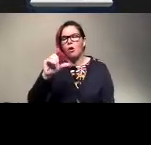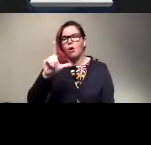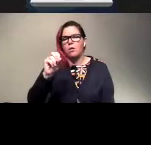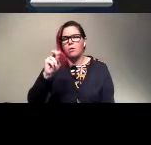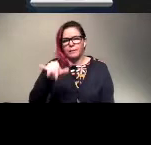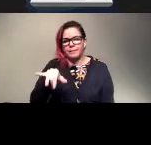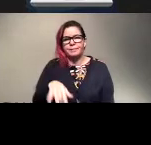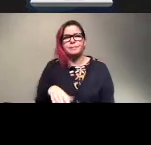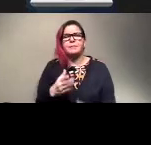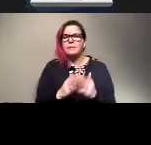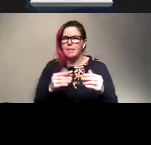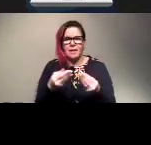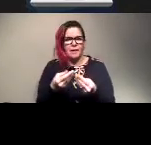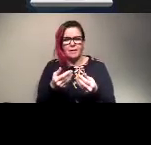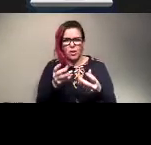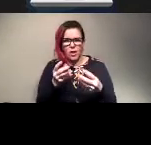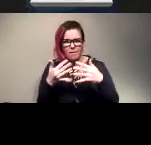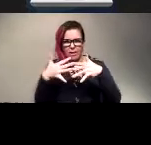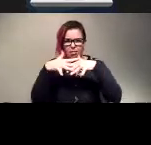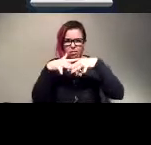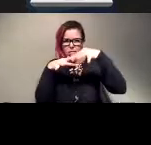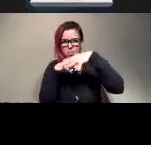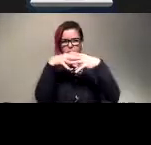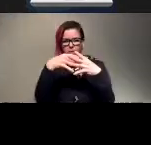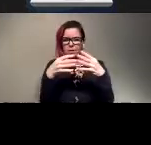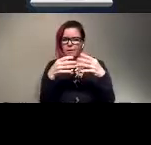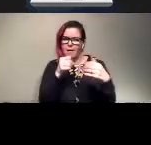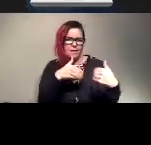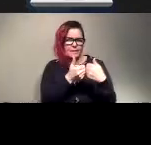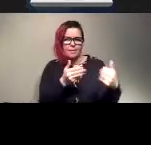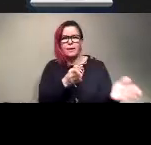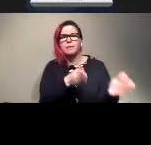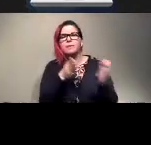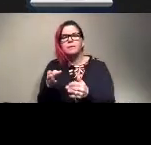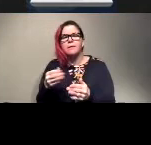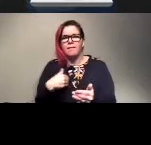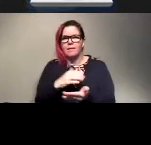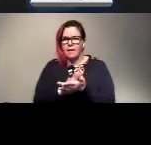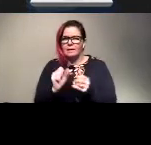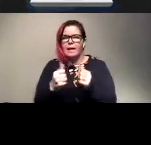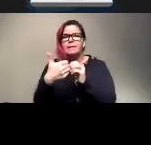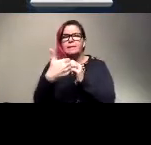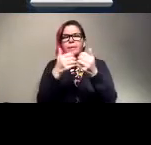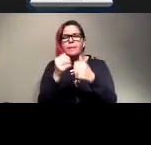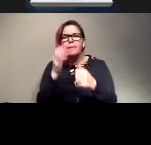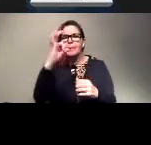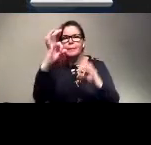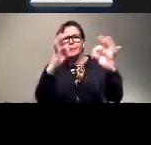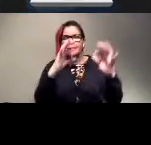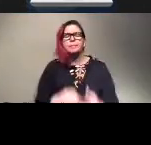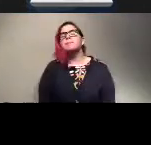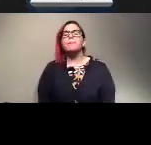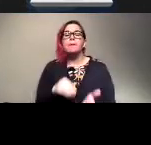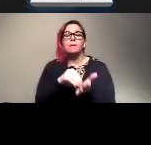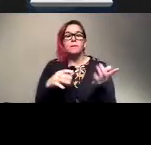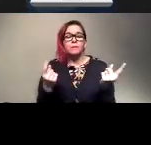not separated, like they're growing into each other. But here we have some nice ones where we can actually see separation. And so what our students then do is they